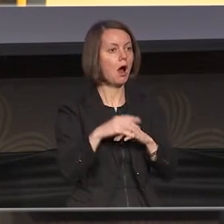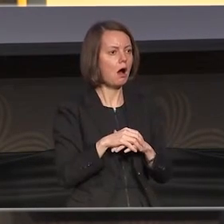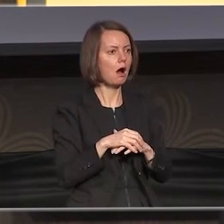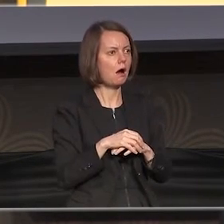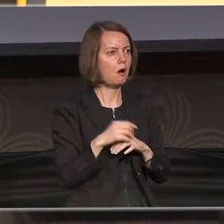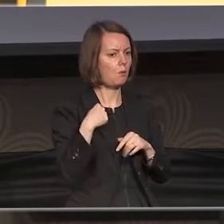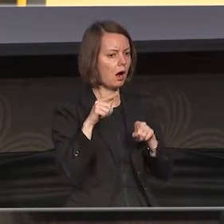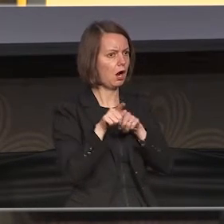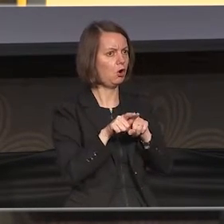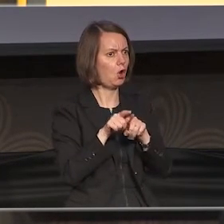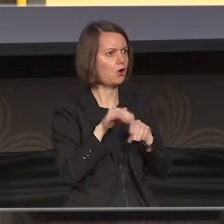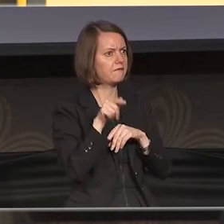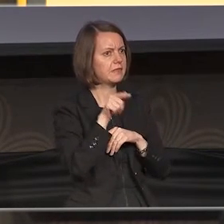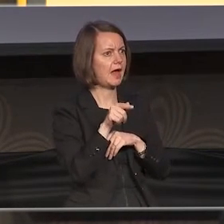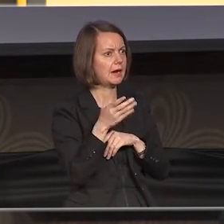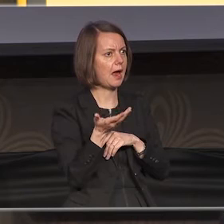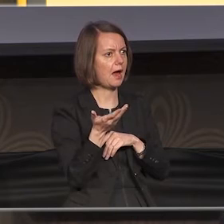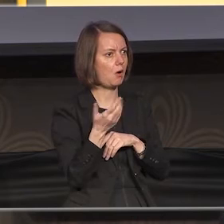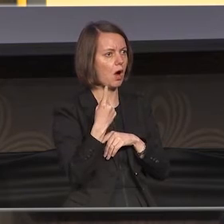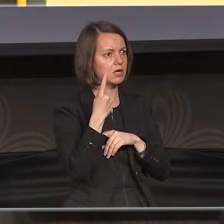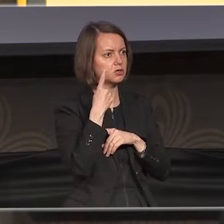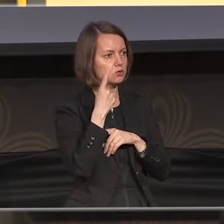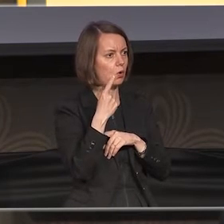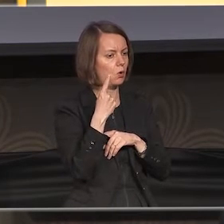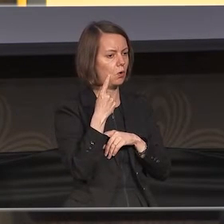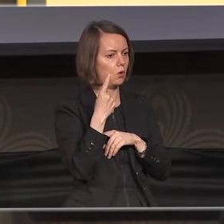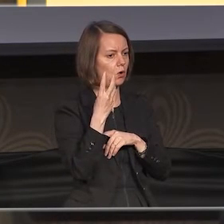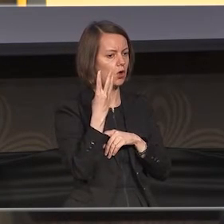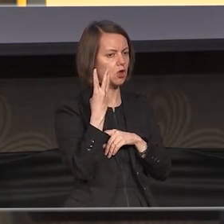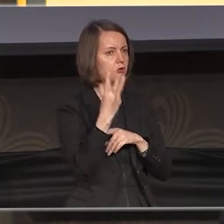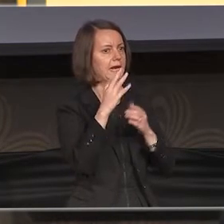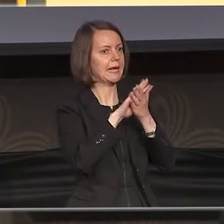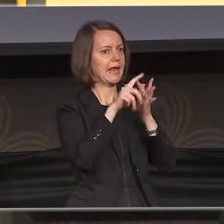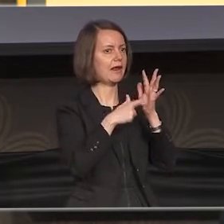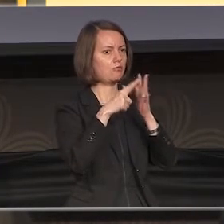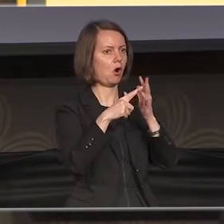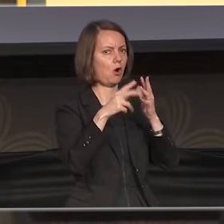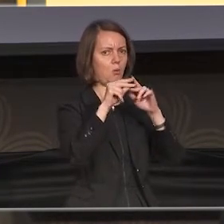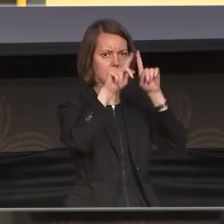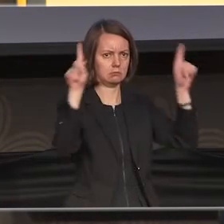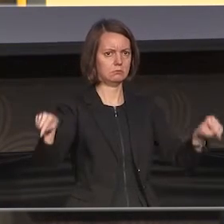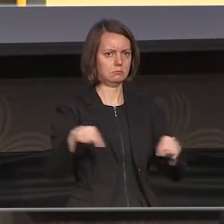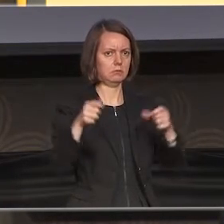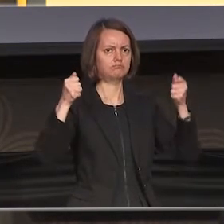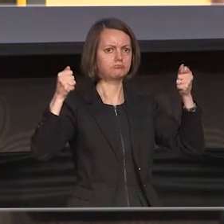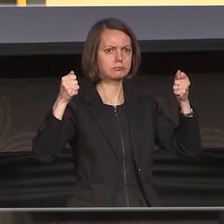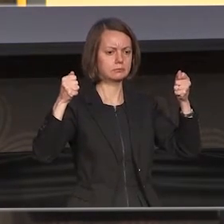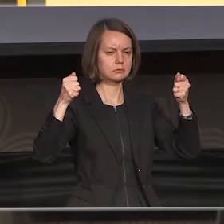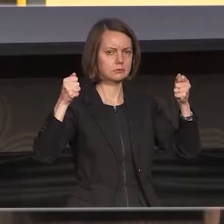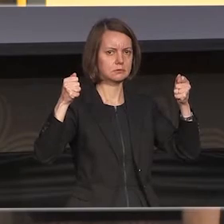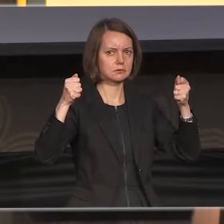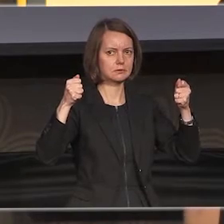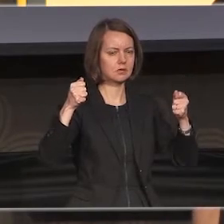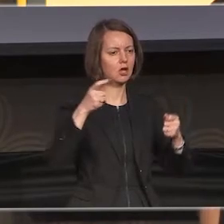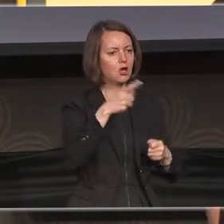he learned about that by seeing 3 of his heroes holding a placard. So sometimes there's criticisms